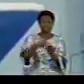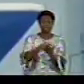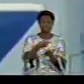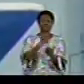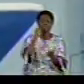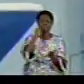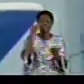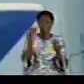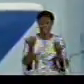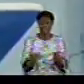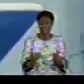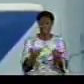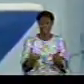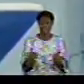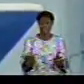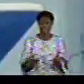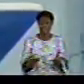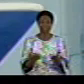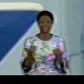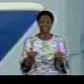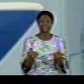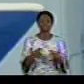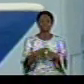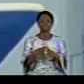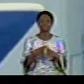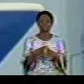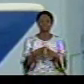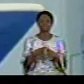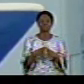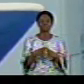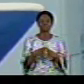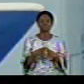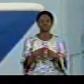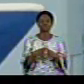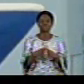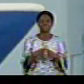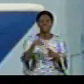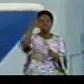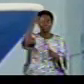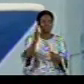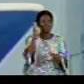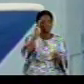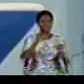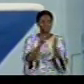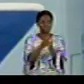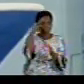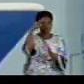God will do that for you. The choir, please.